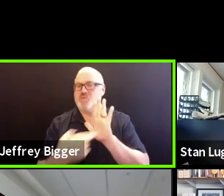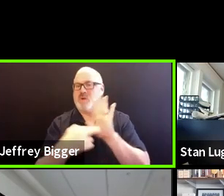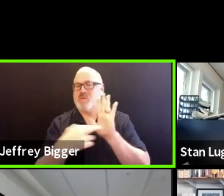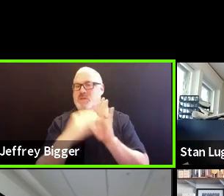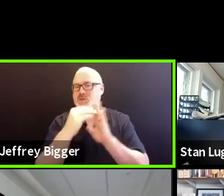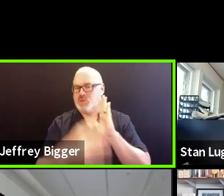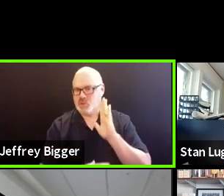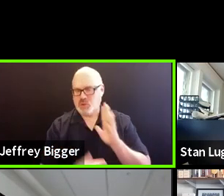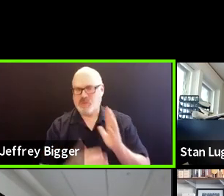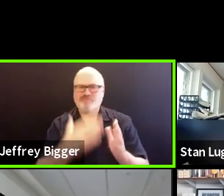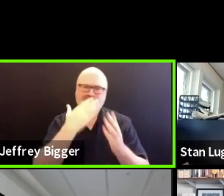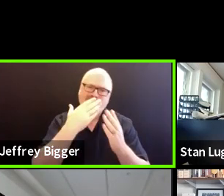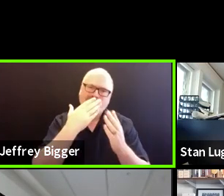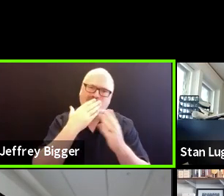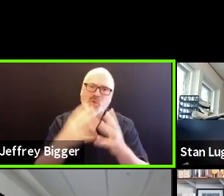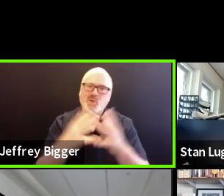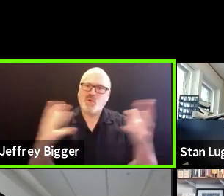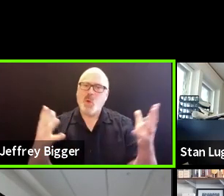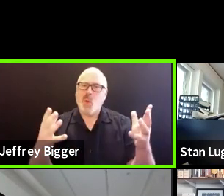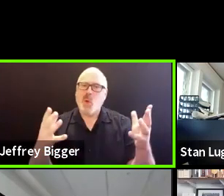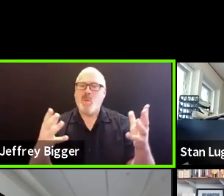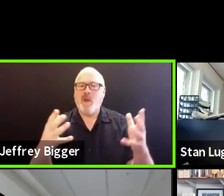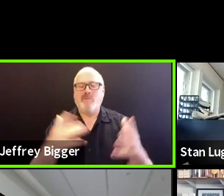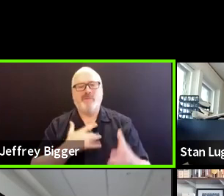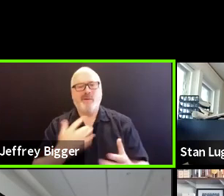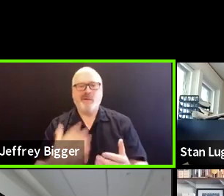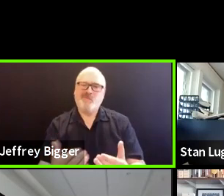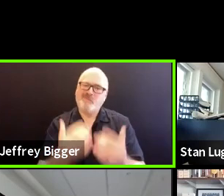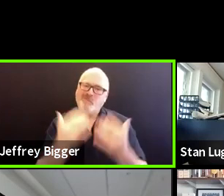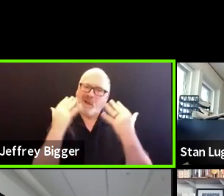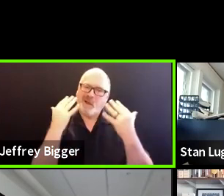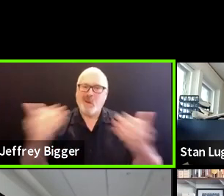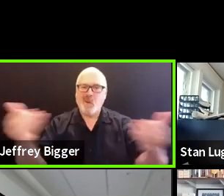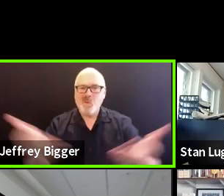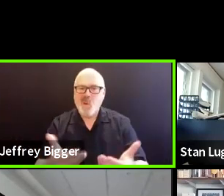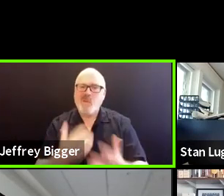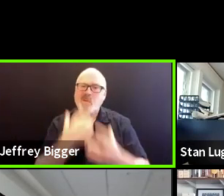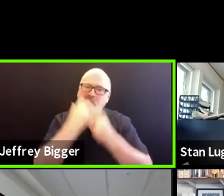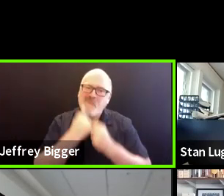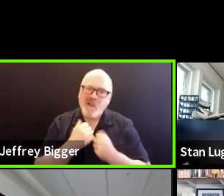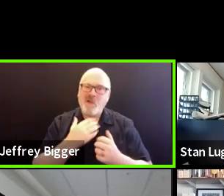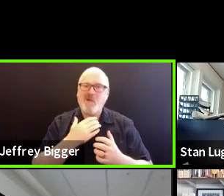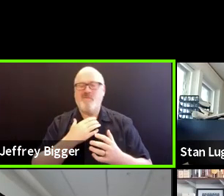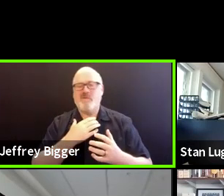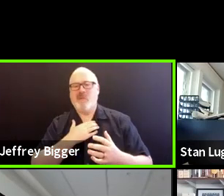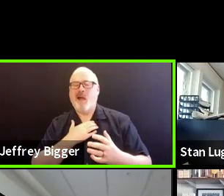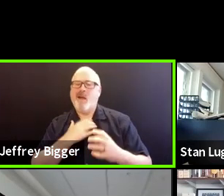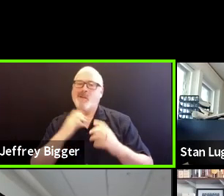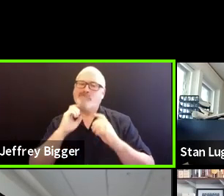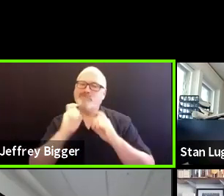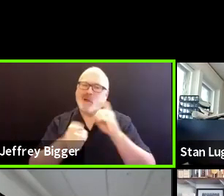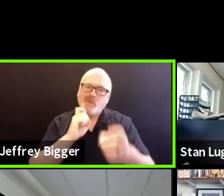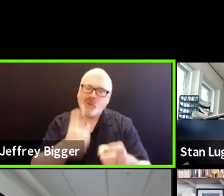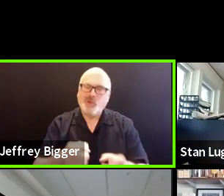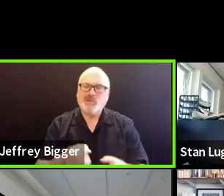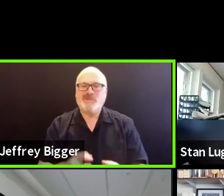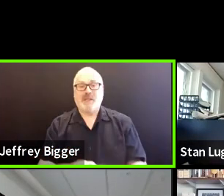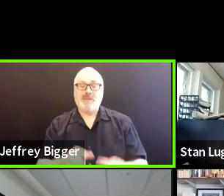wanted to say thank you for making me feel welcomed and valued for my contributions, and go Bears.